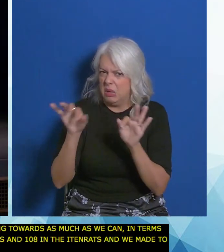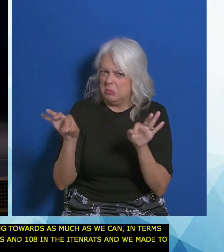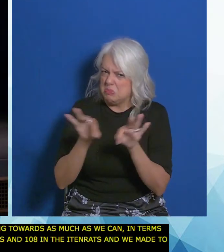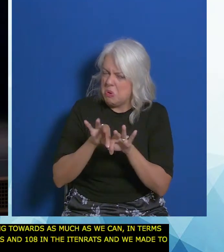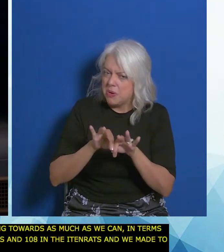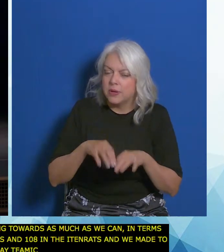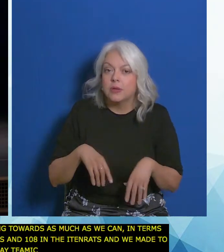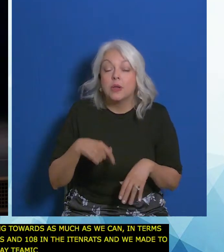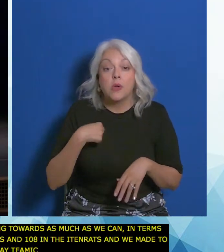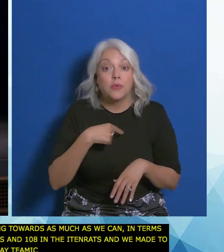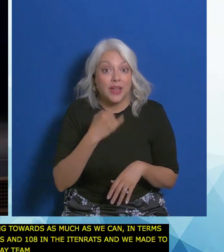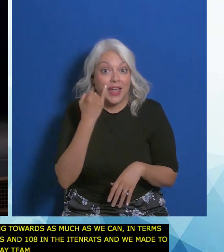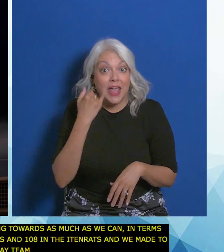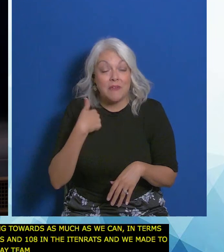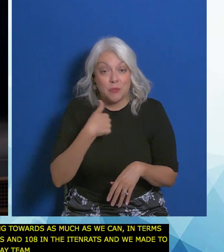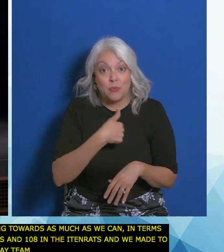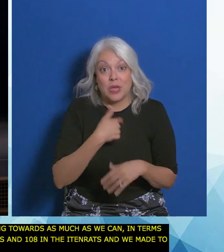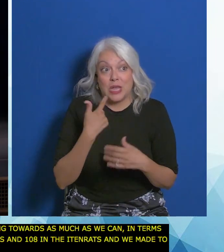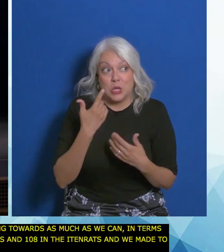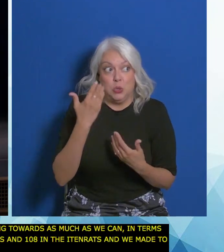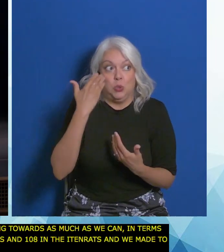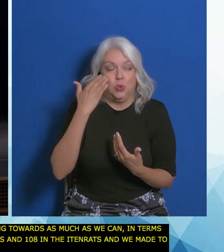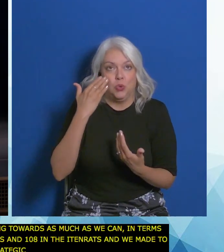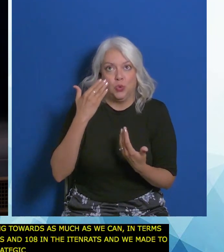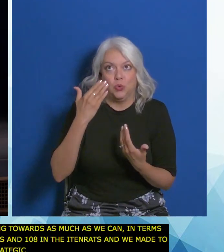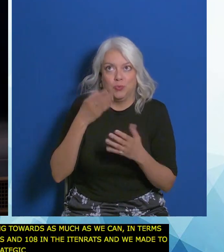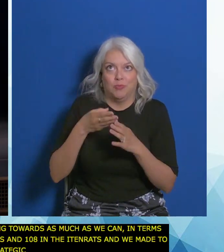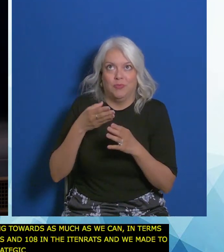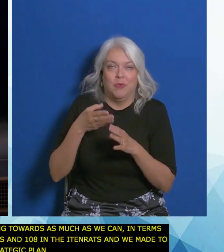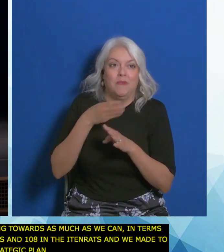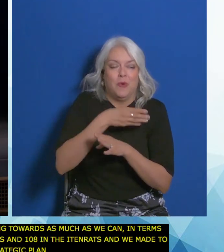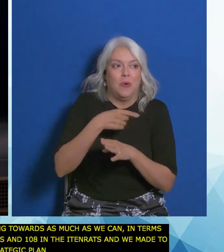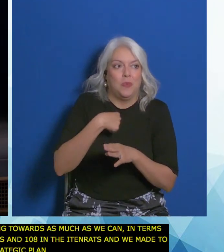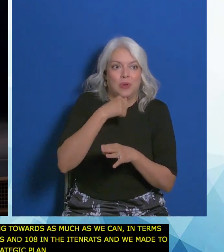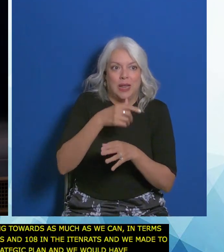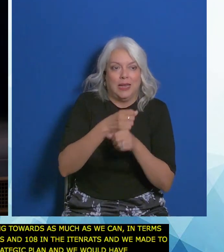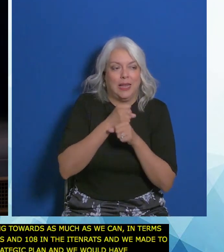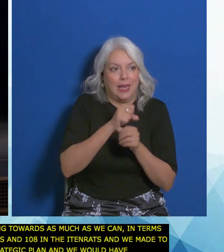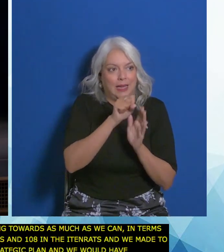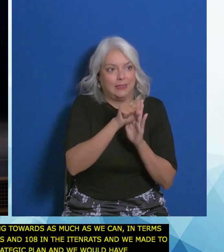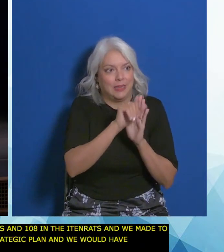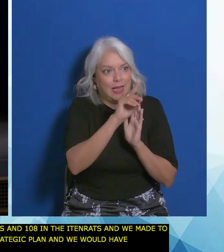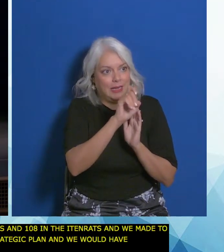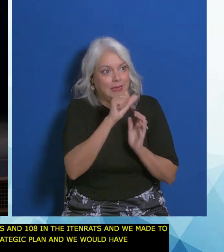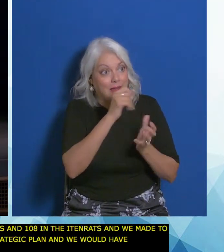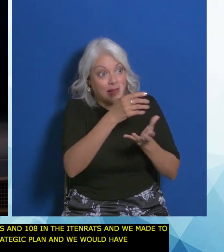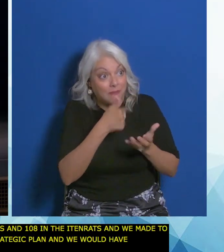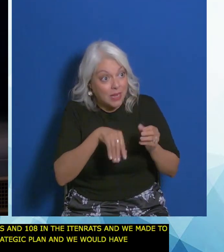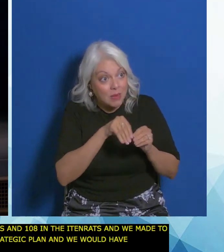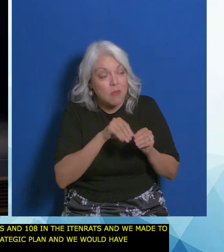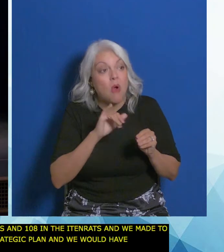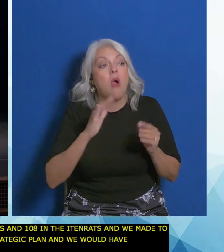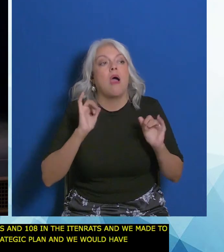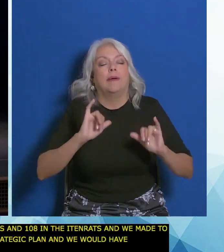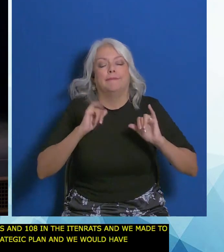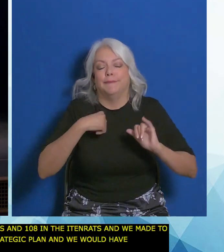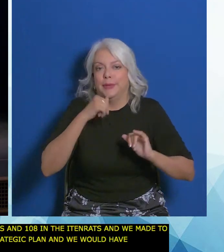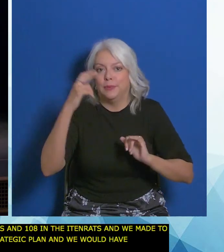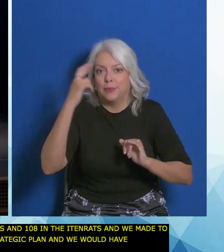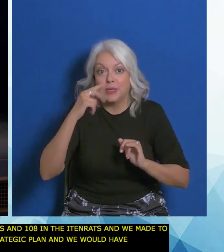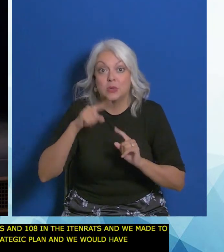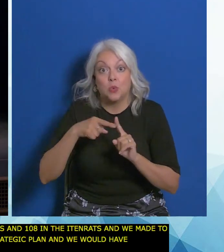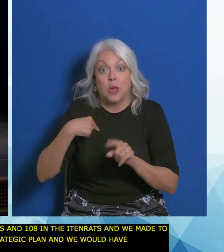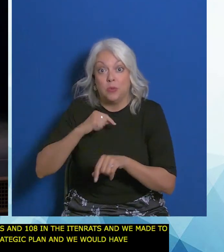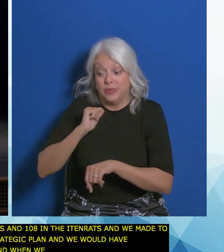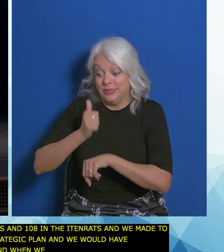realized, we would have addressed it a little bit earlier had we realized that we were no longer getting this data. I think when we made the strategic plan, we're like, well, we saw this